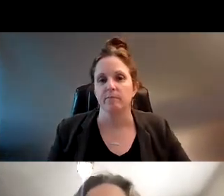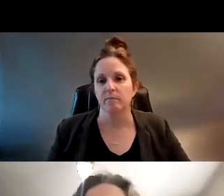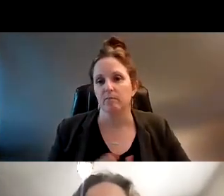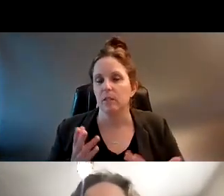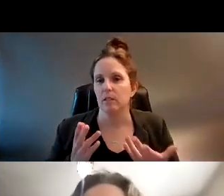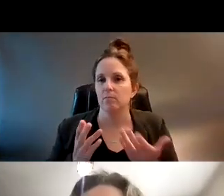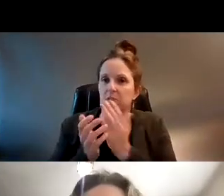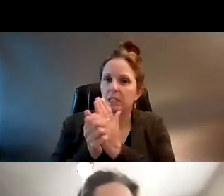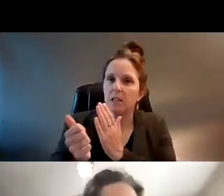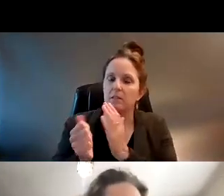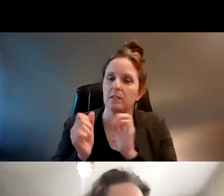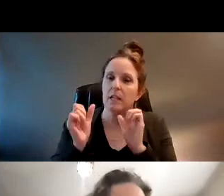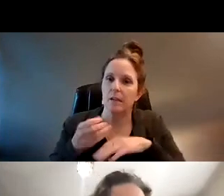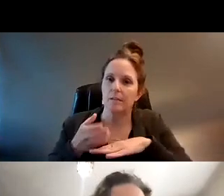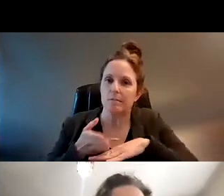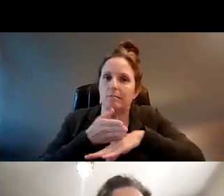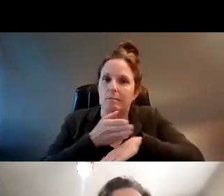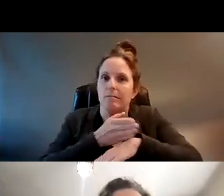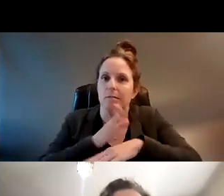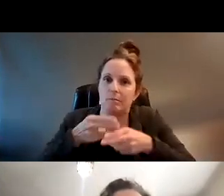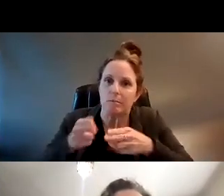sort of like moment to moment resilience.